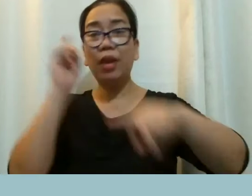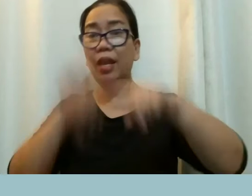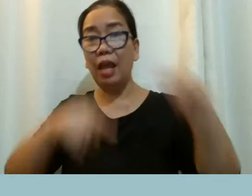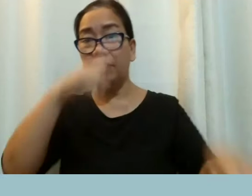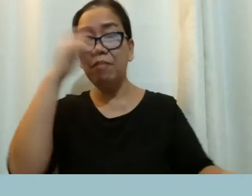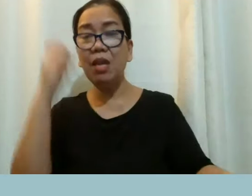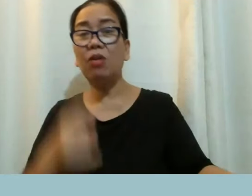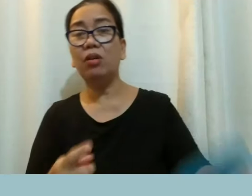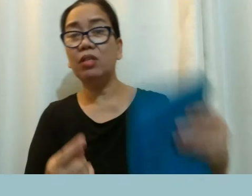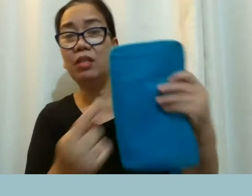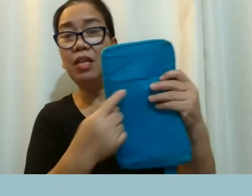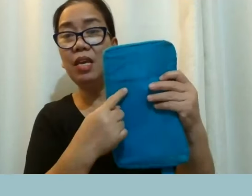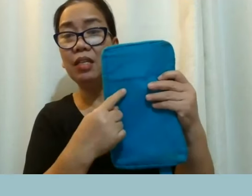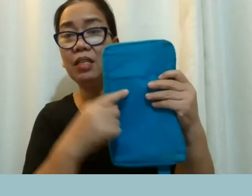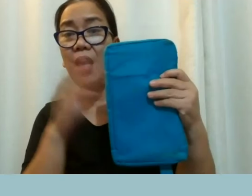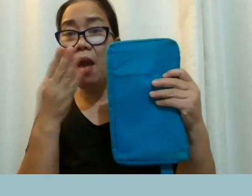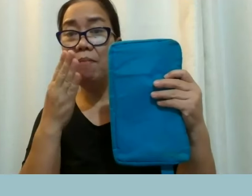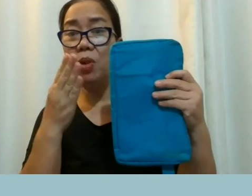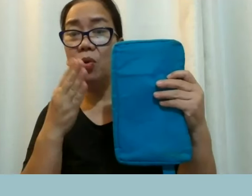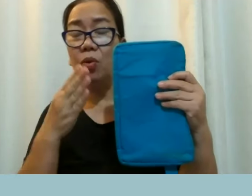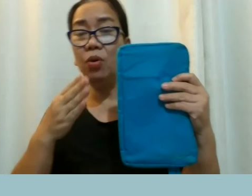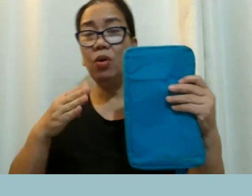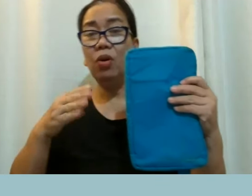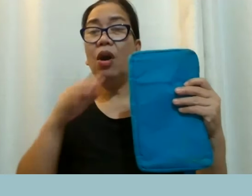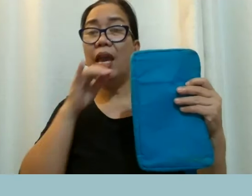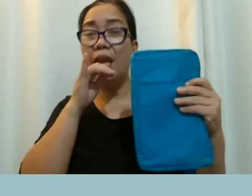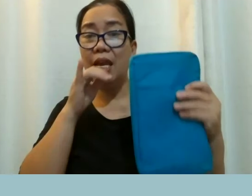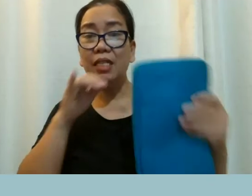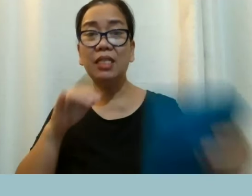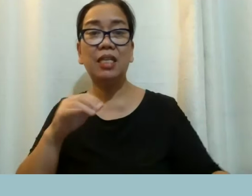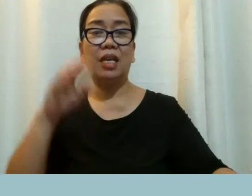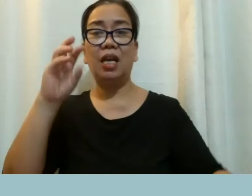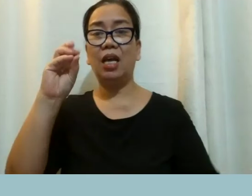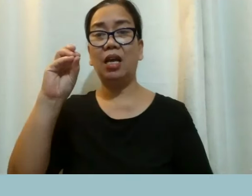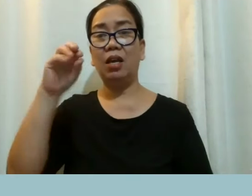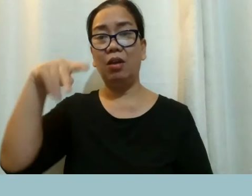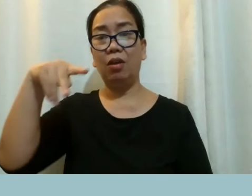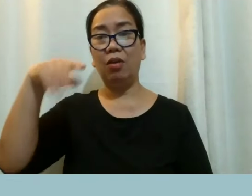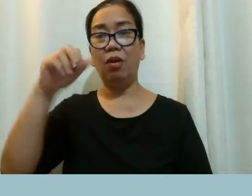You cannot because this blue is